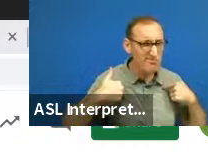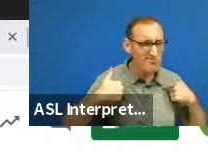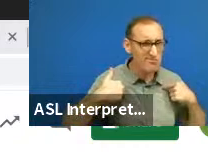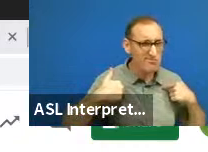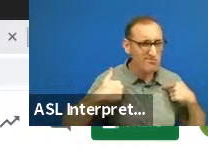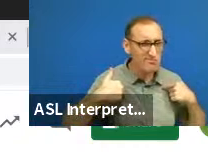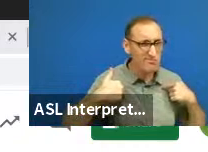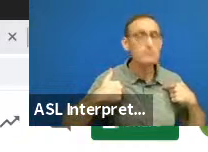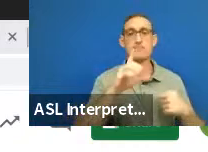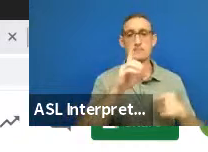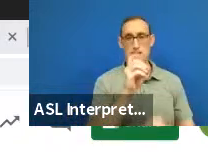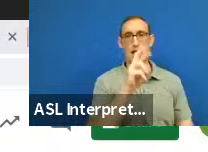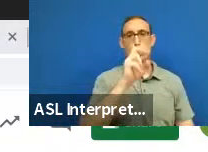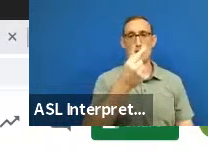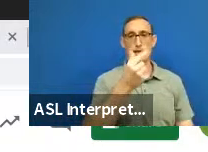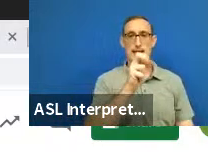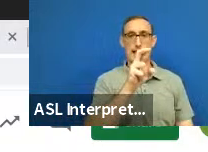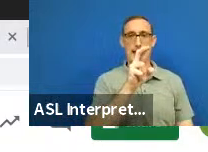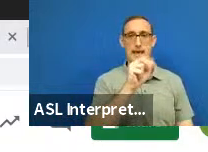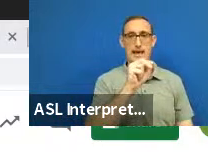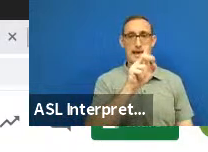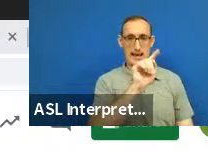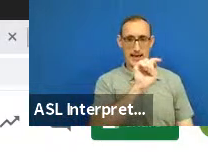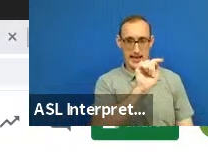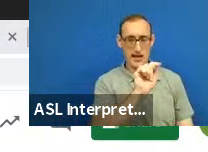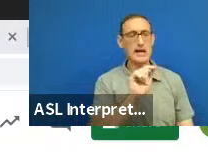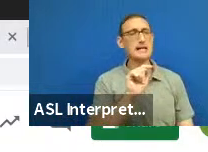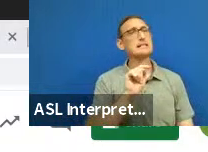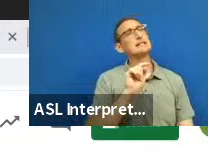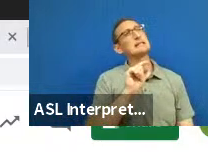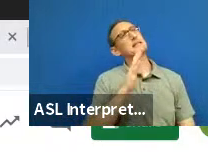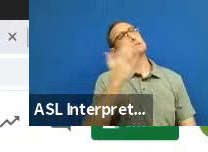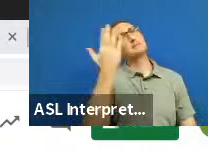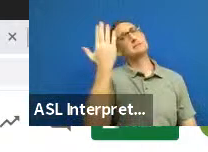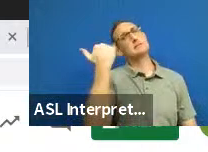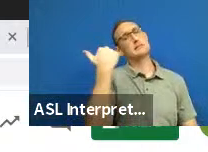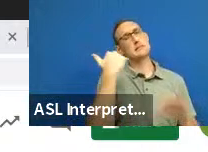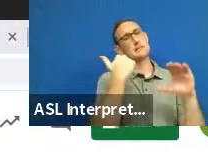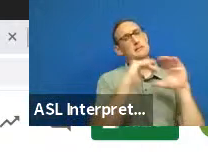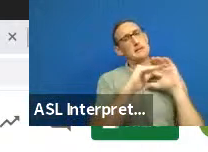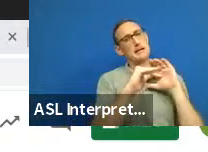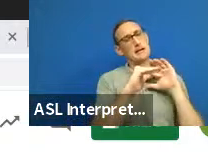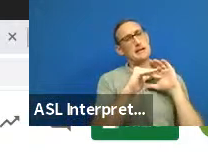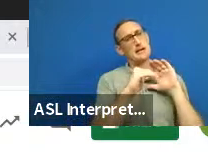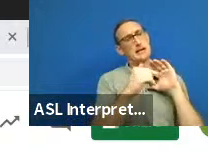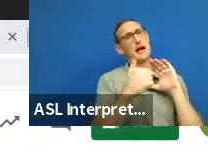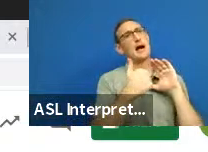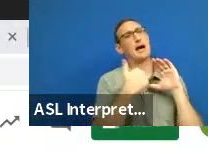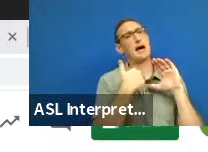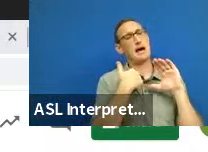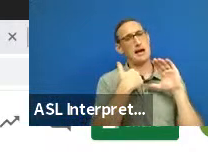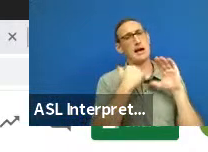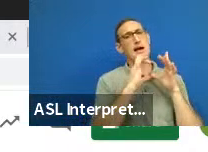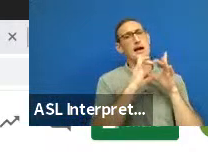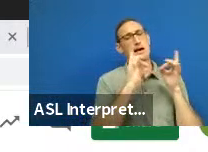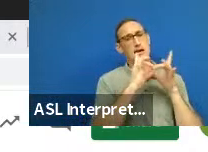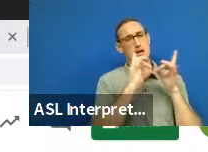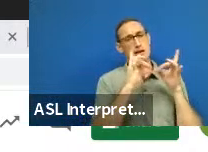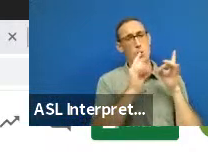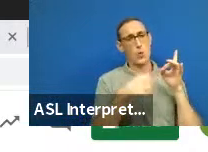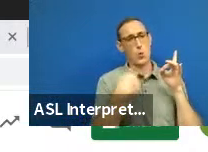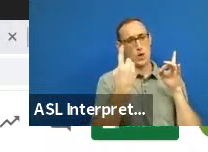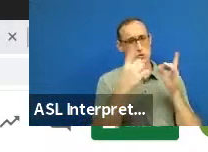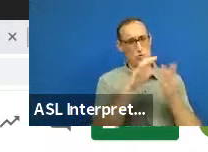Yes, I think in the email that I sent, there was one school district that was referenced that